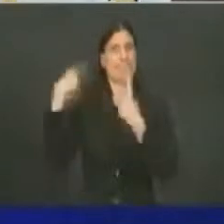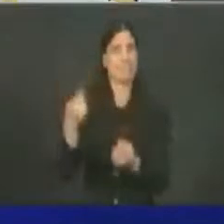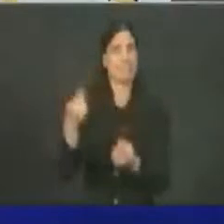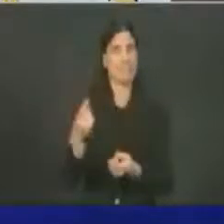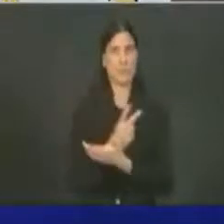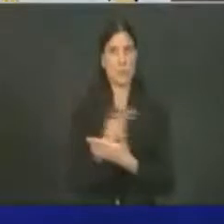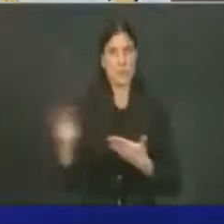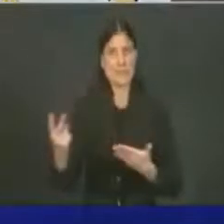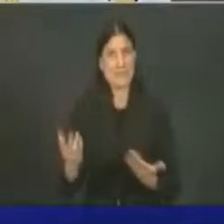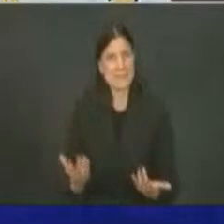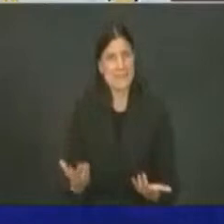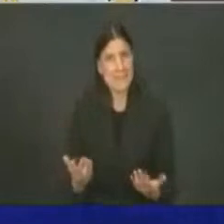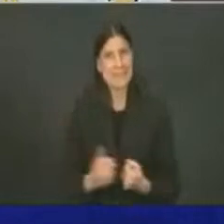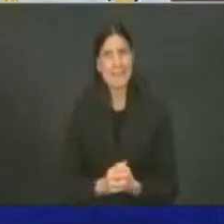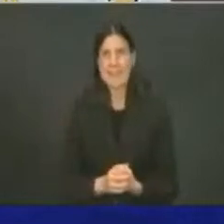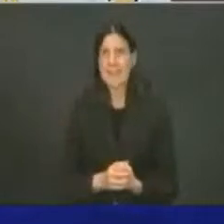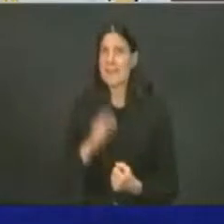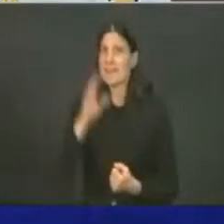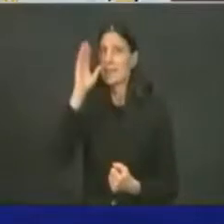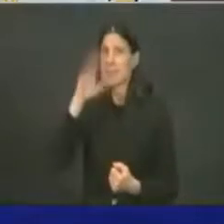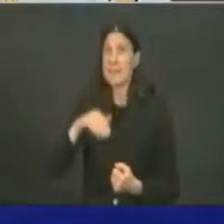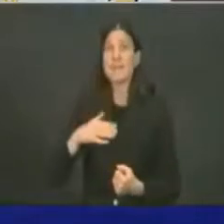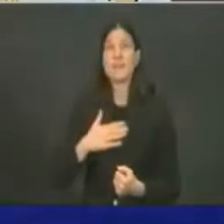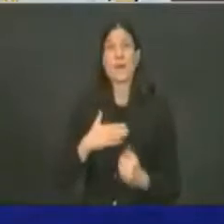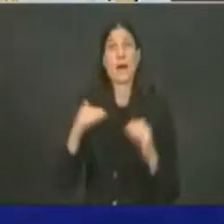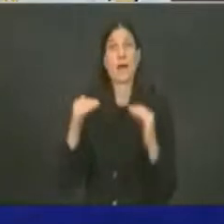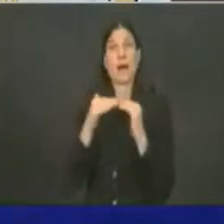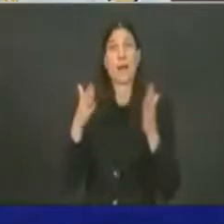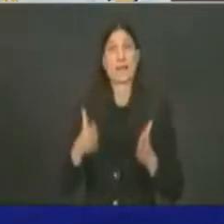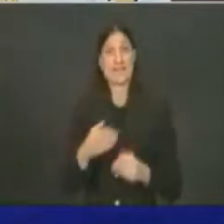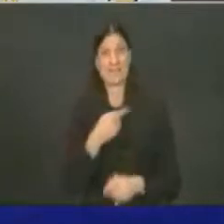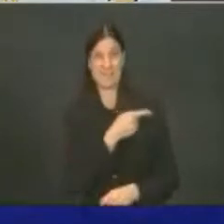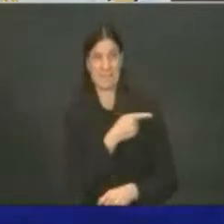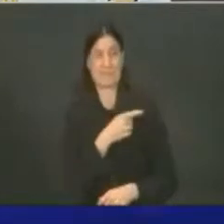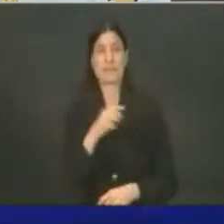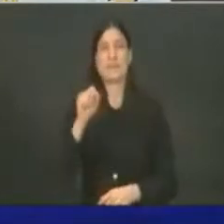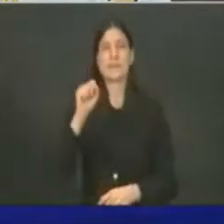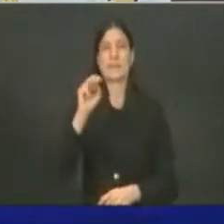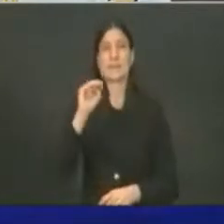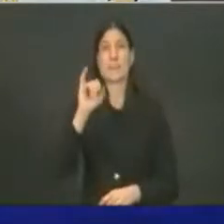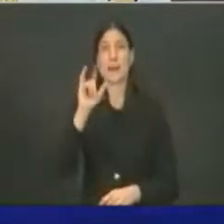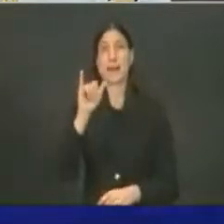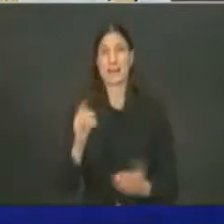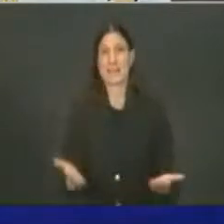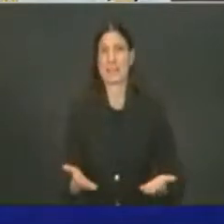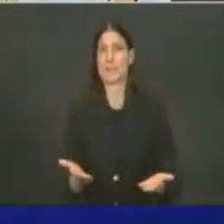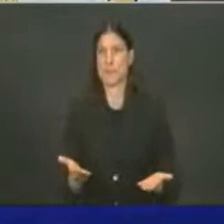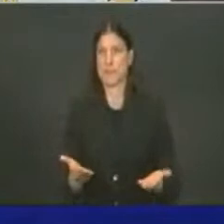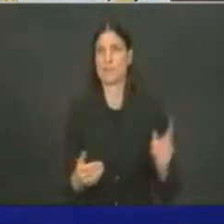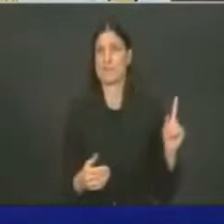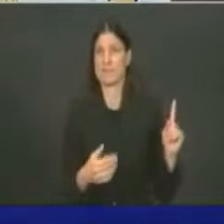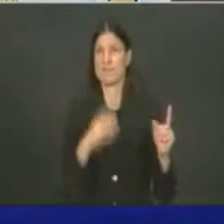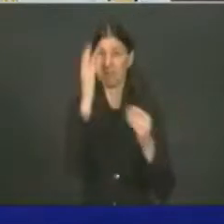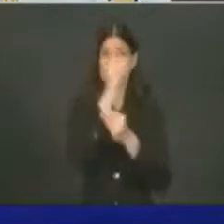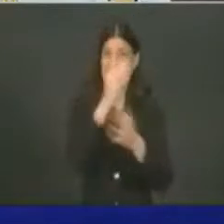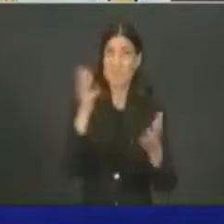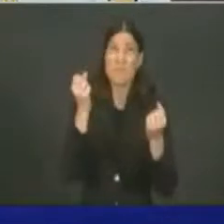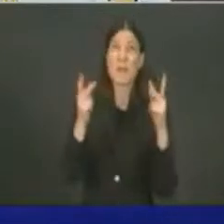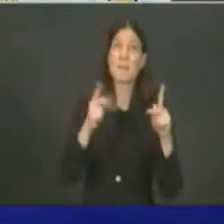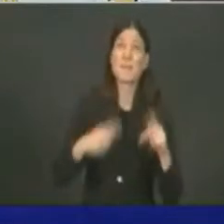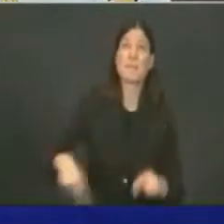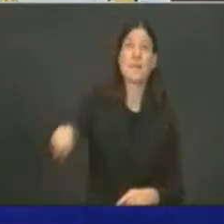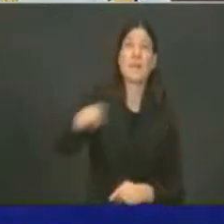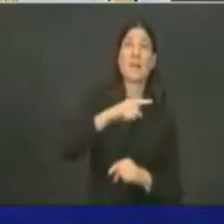along with my colleague, Director Smiley. Before getting going, I also want to say thank you. I received